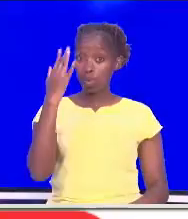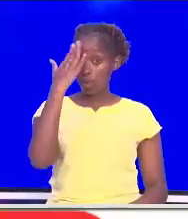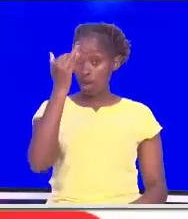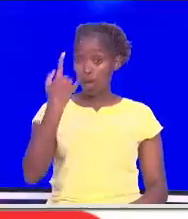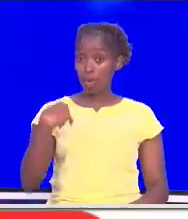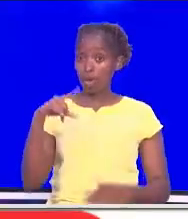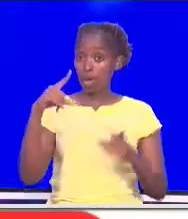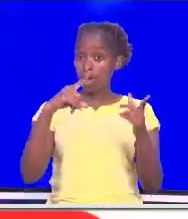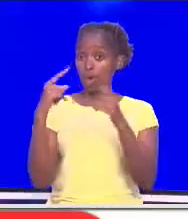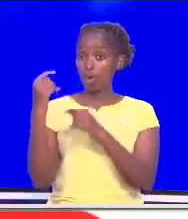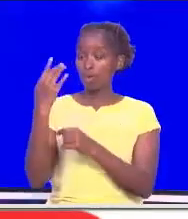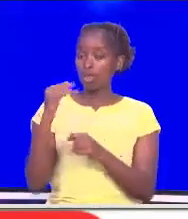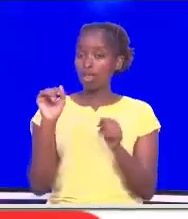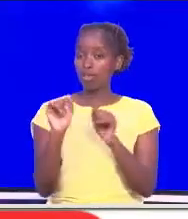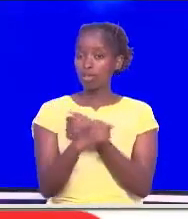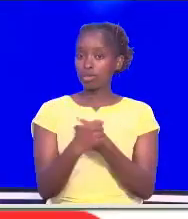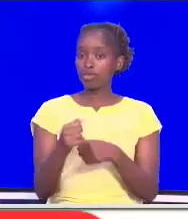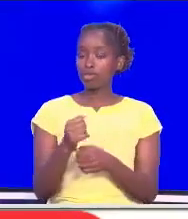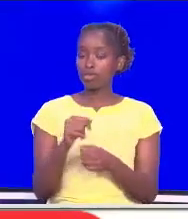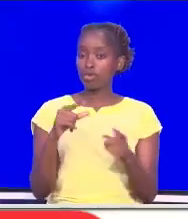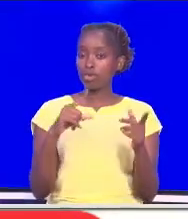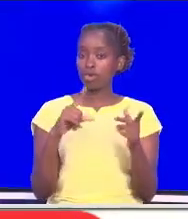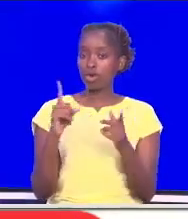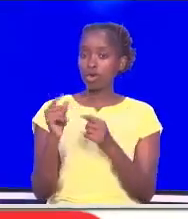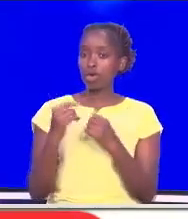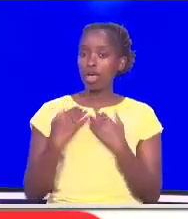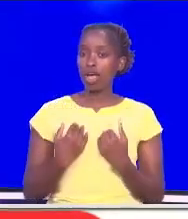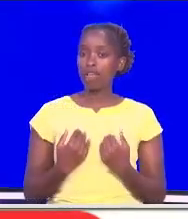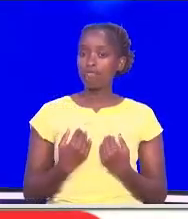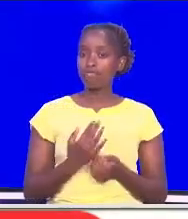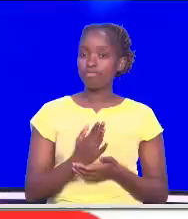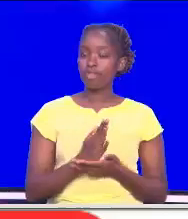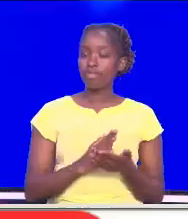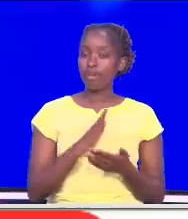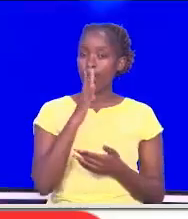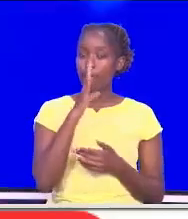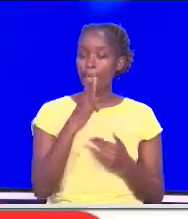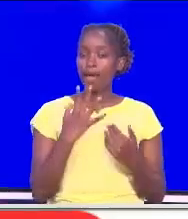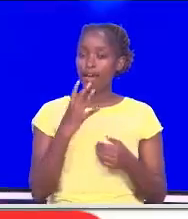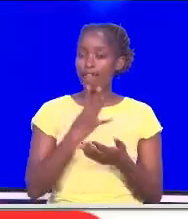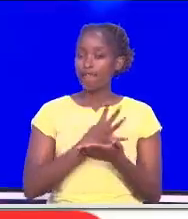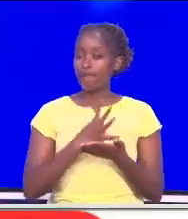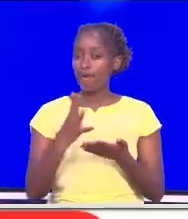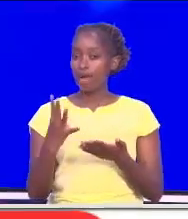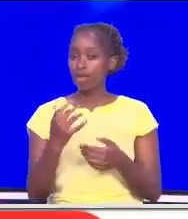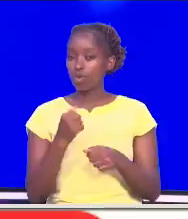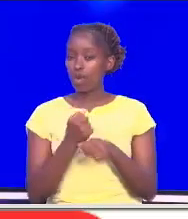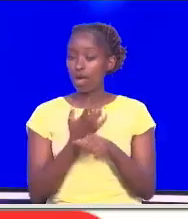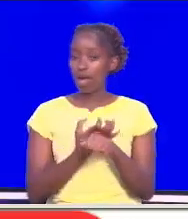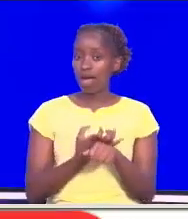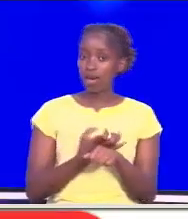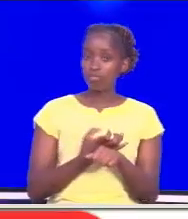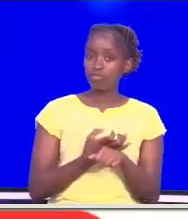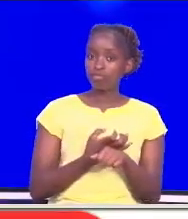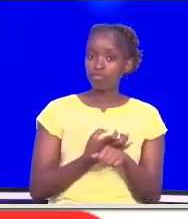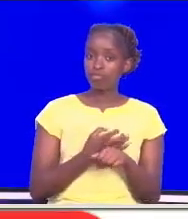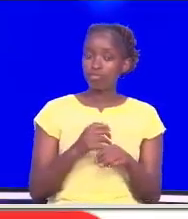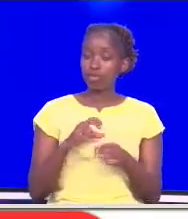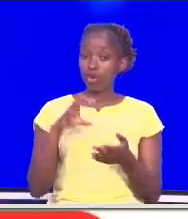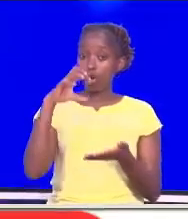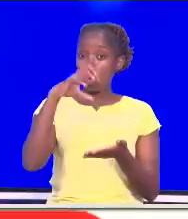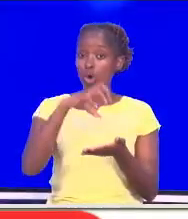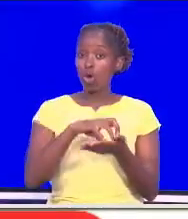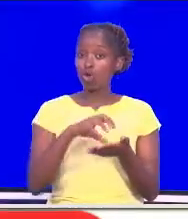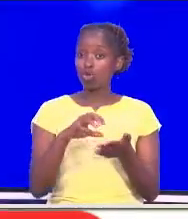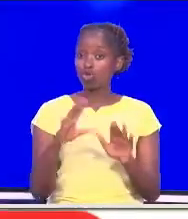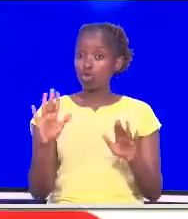we can't go half-hearted. So it's been solid 4 weeks of hard work on and off the pitch, in terms of the conditioning aspect,